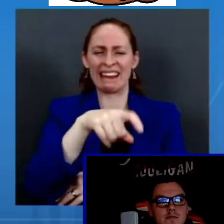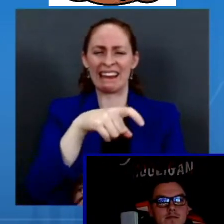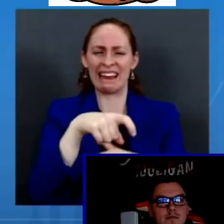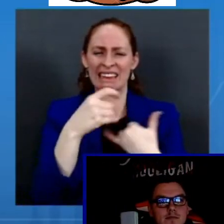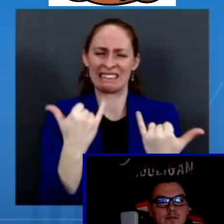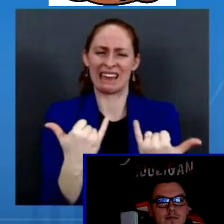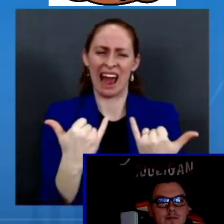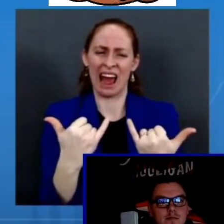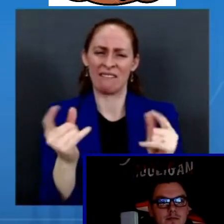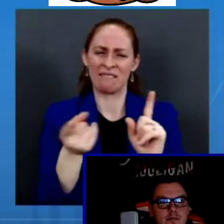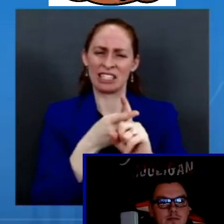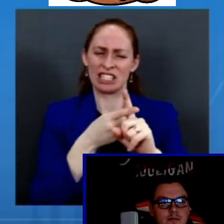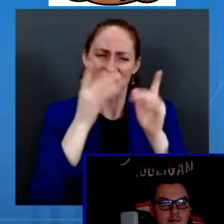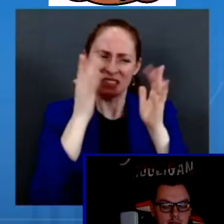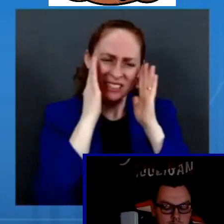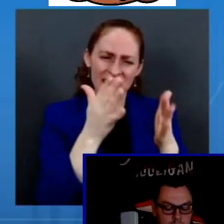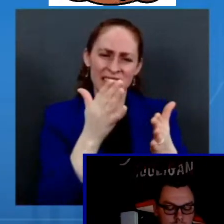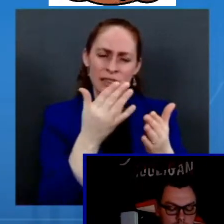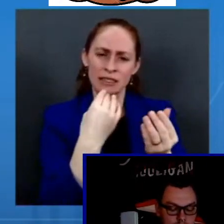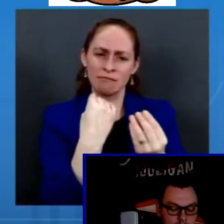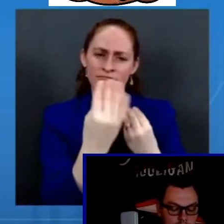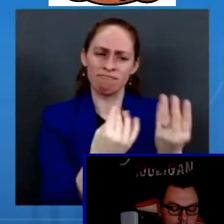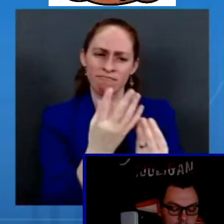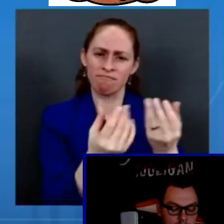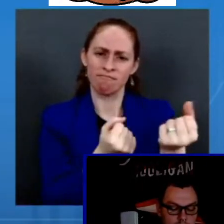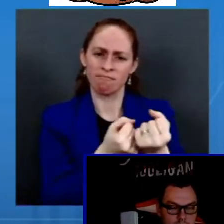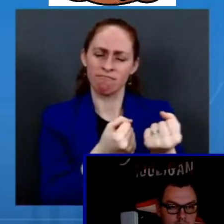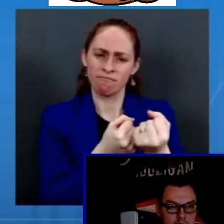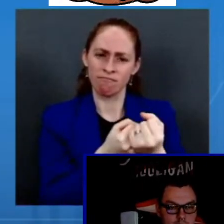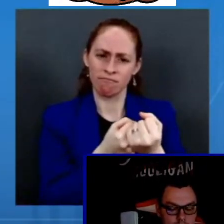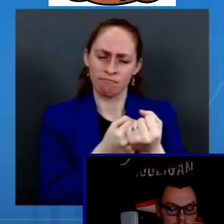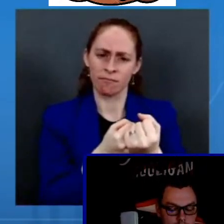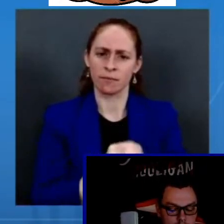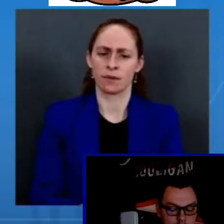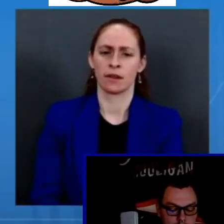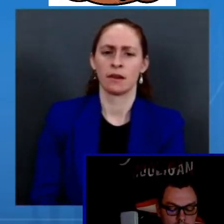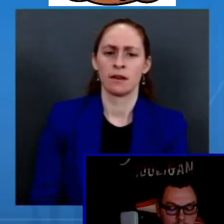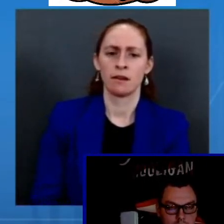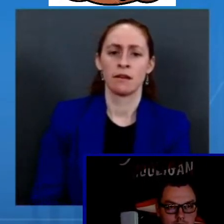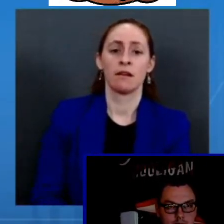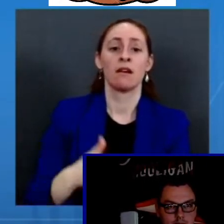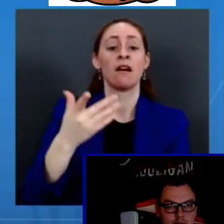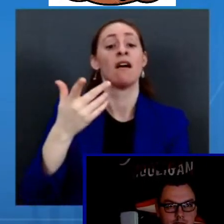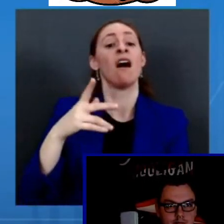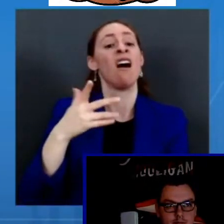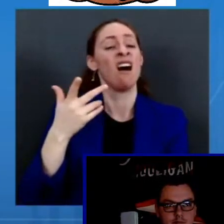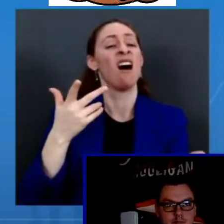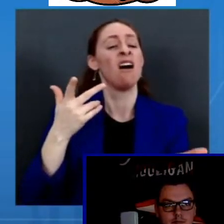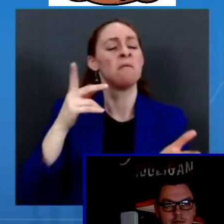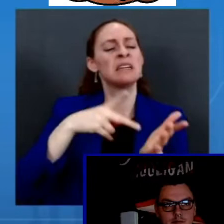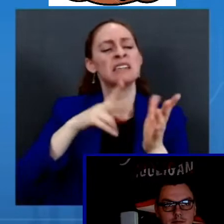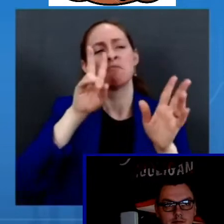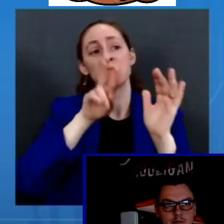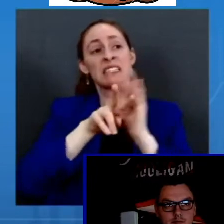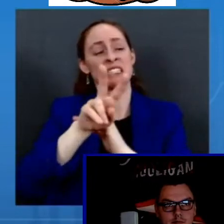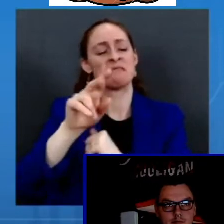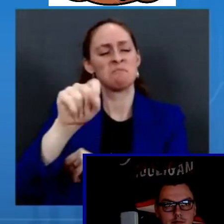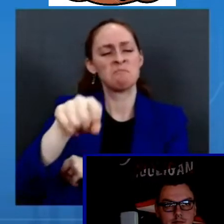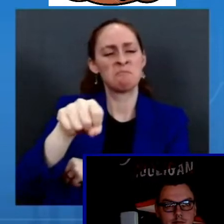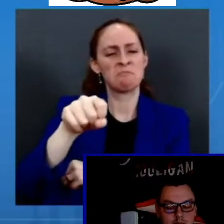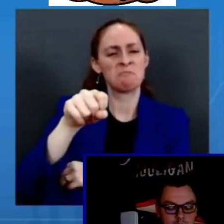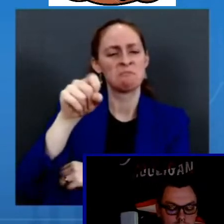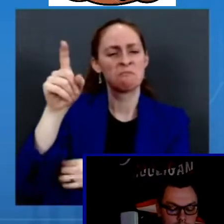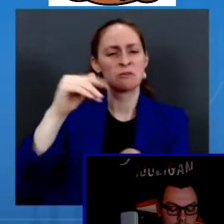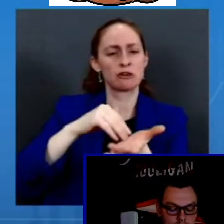a prescription for someone who within the first 3 days of notable symptoms of COVID and is